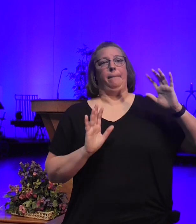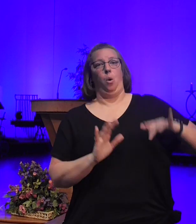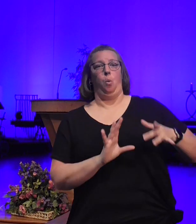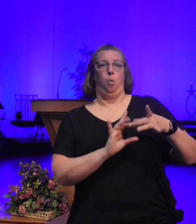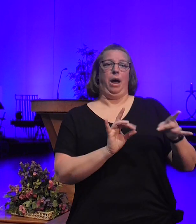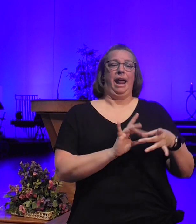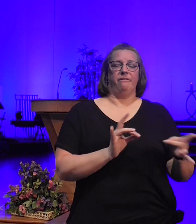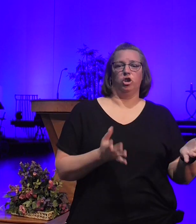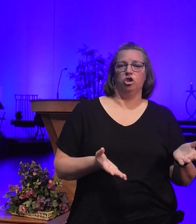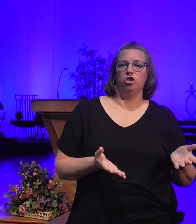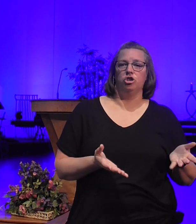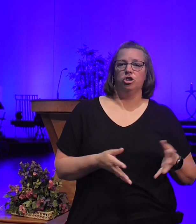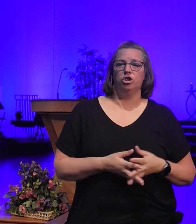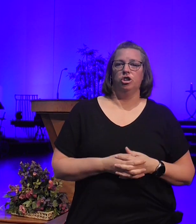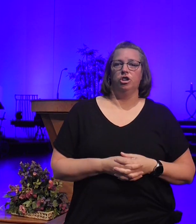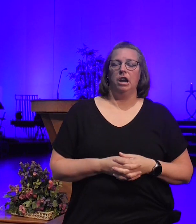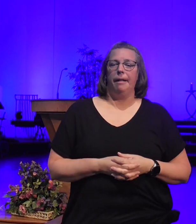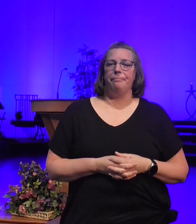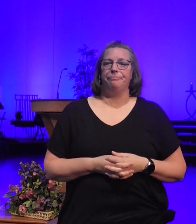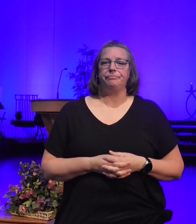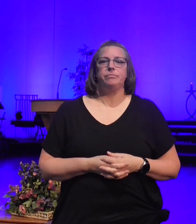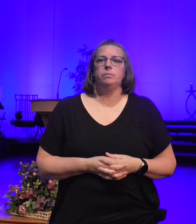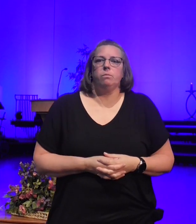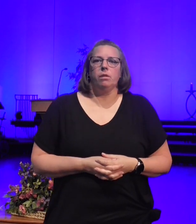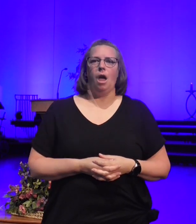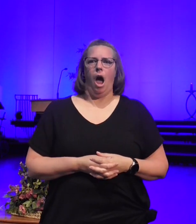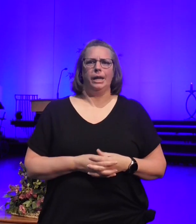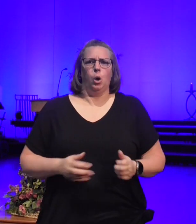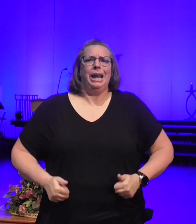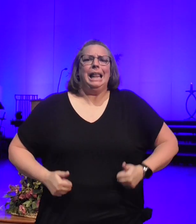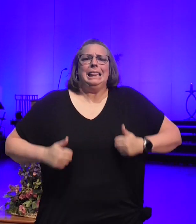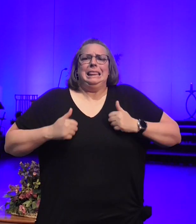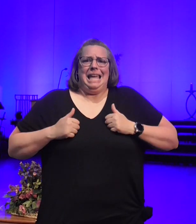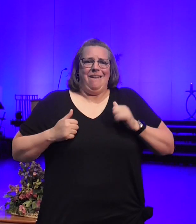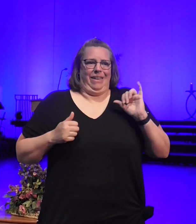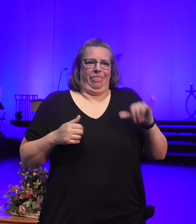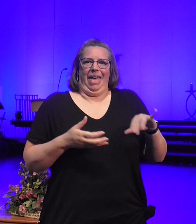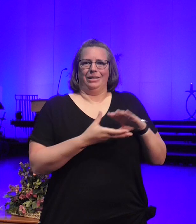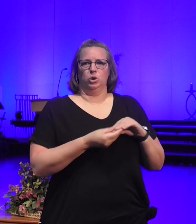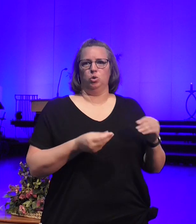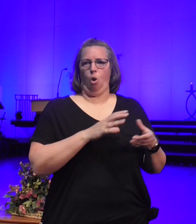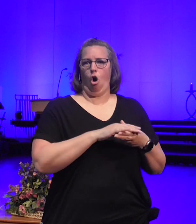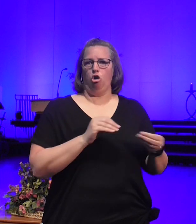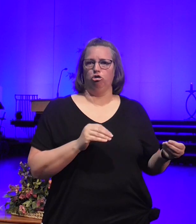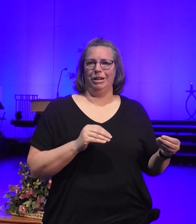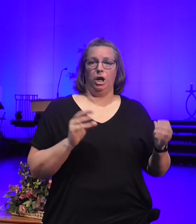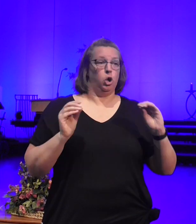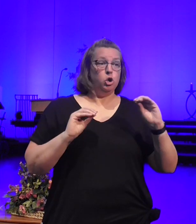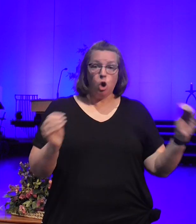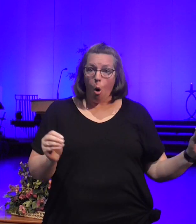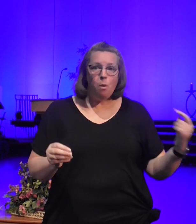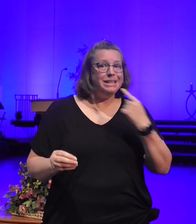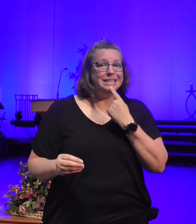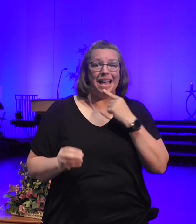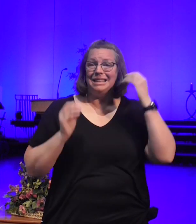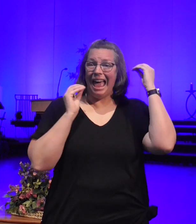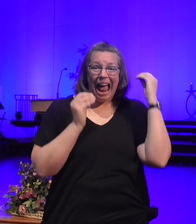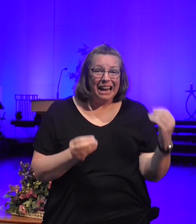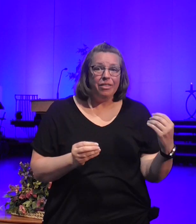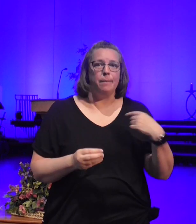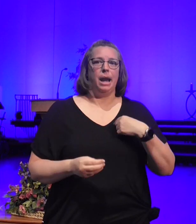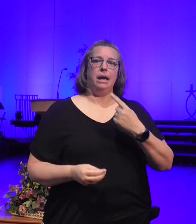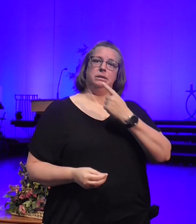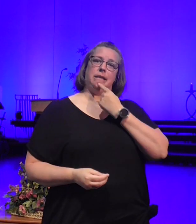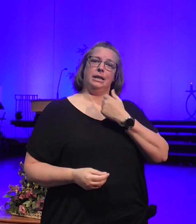too. I could totally live in my story. No one would even have to say it, but I would say it to myself.